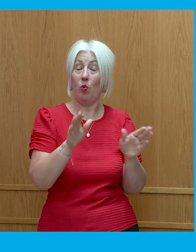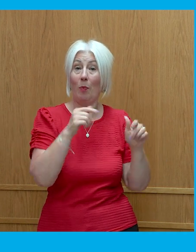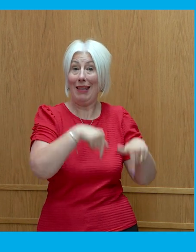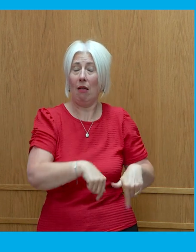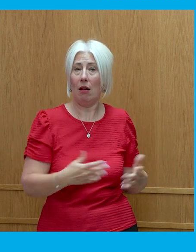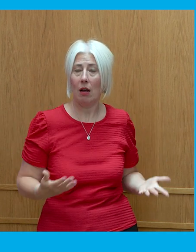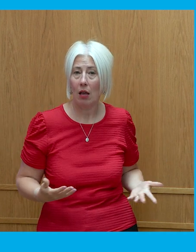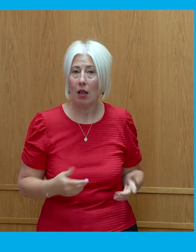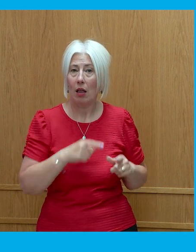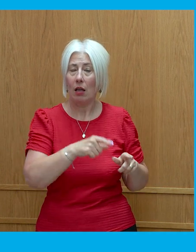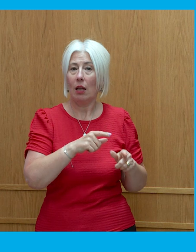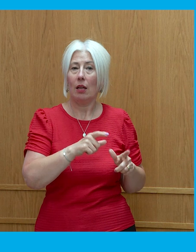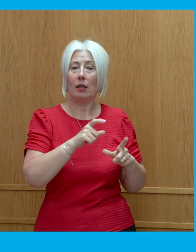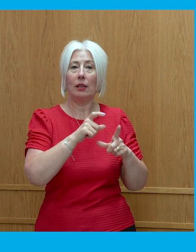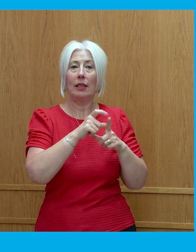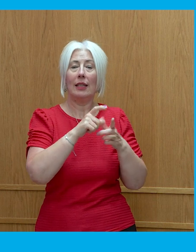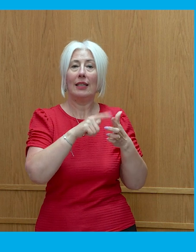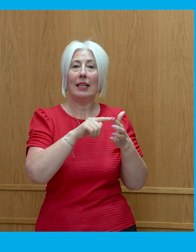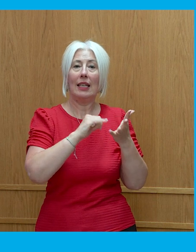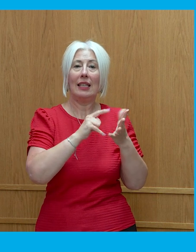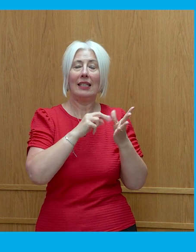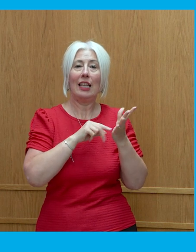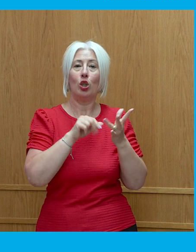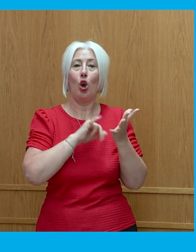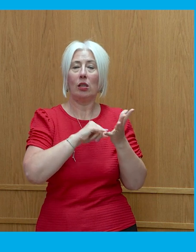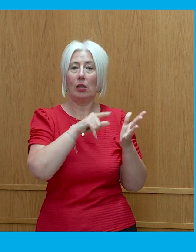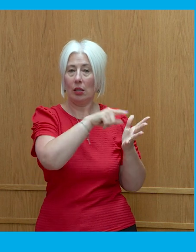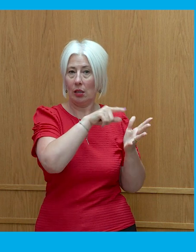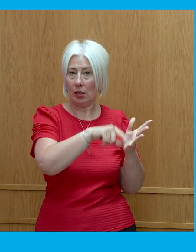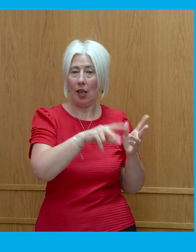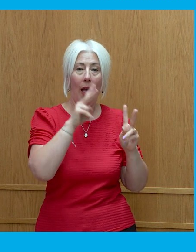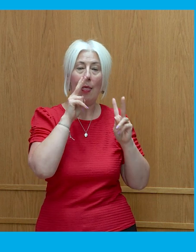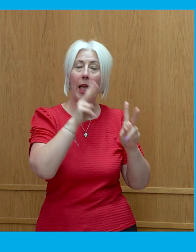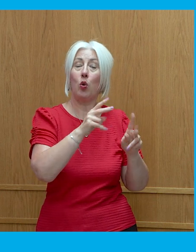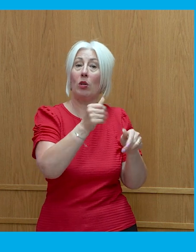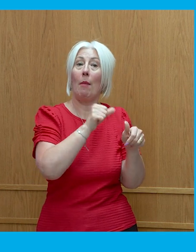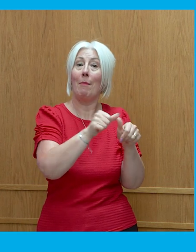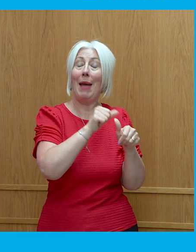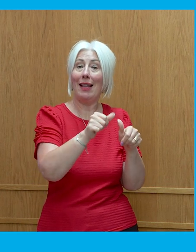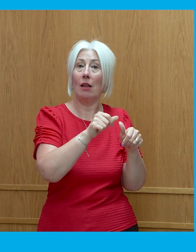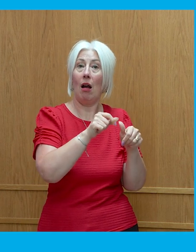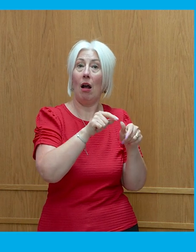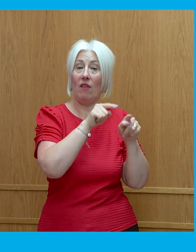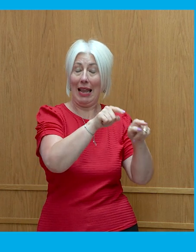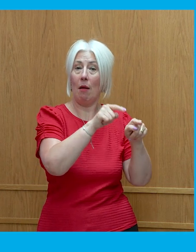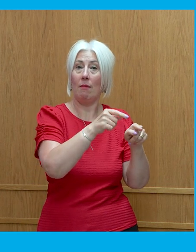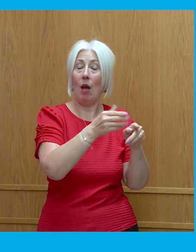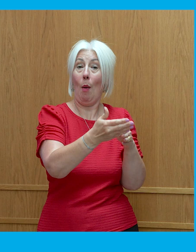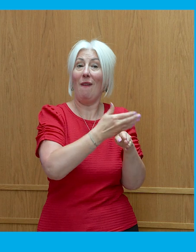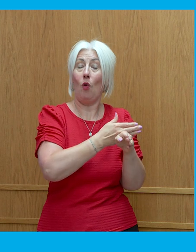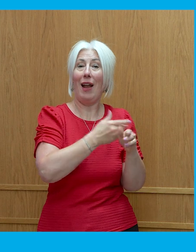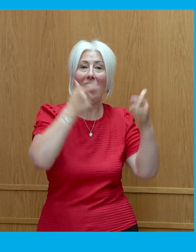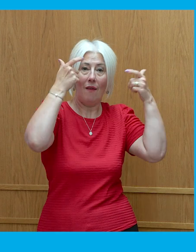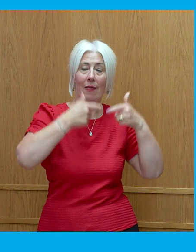basically, DeSantis, like, his opponents looked better in the Republican primary before all of his legal problems. The legal